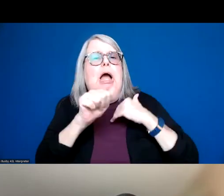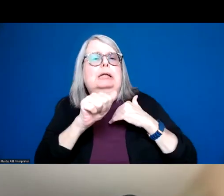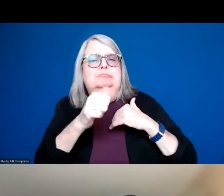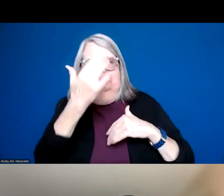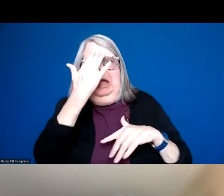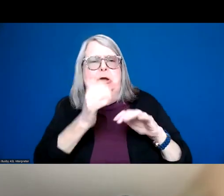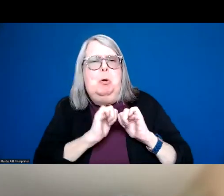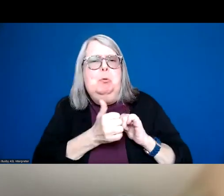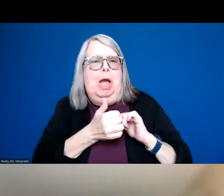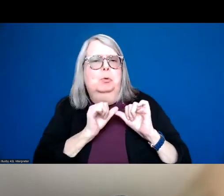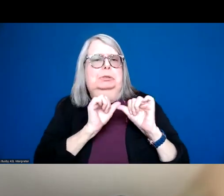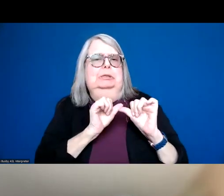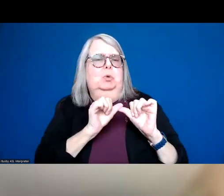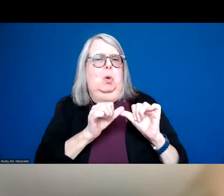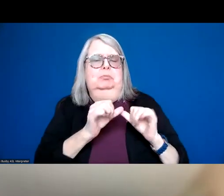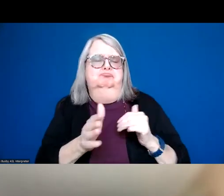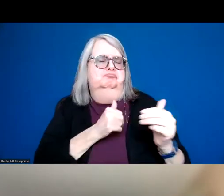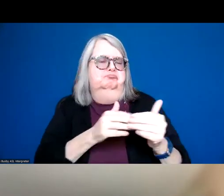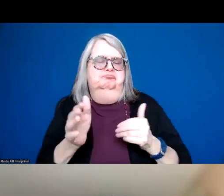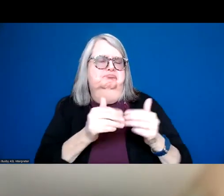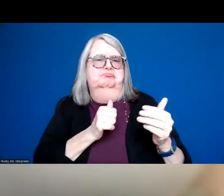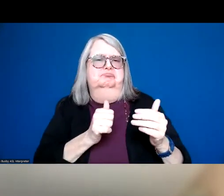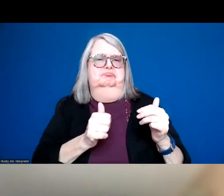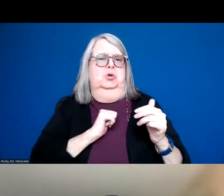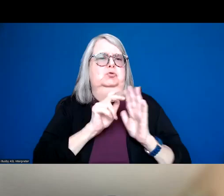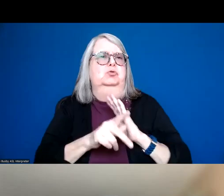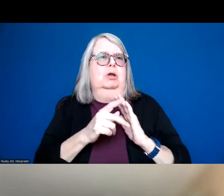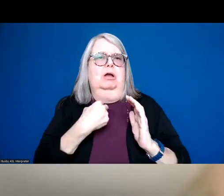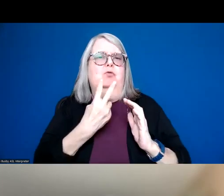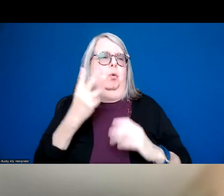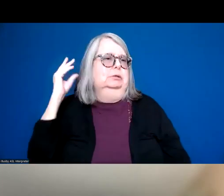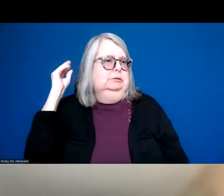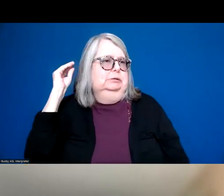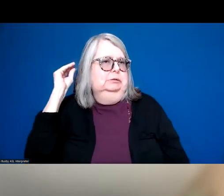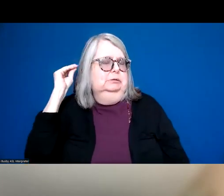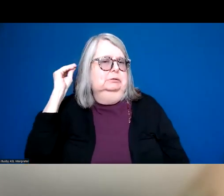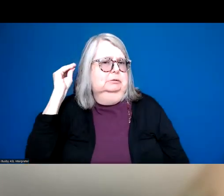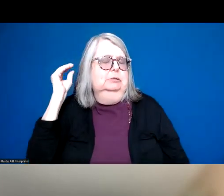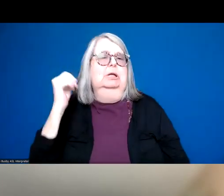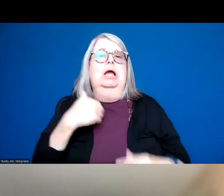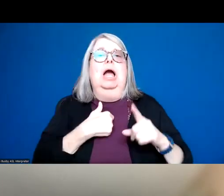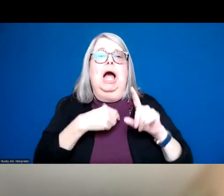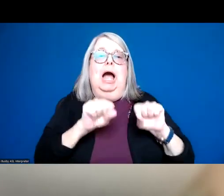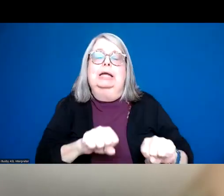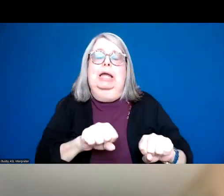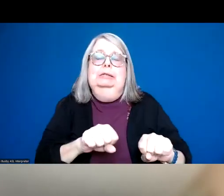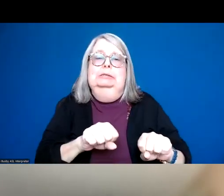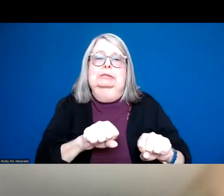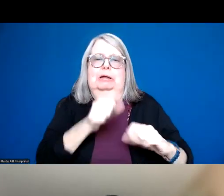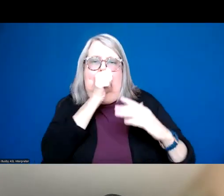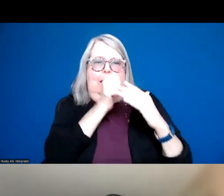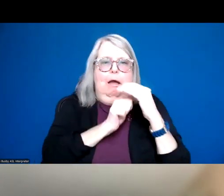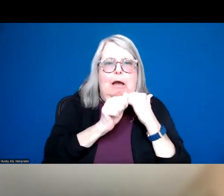to keep going regardless of a suicide voice that lives inside my head. And I can hide all of